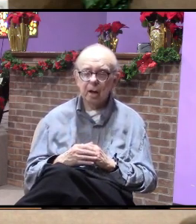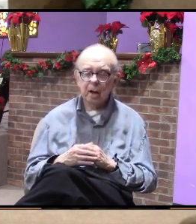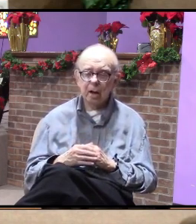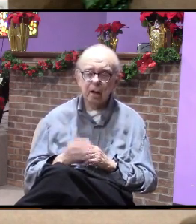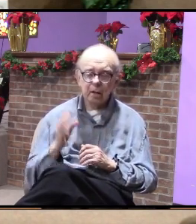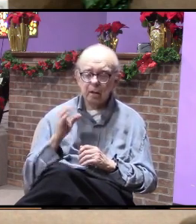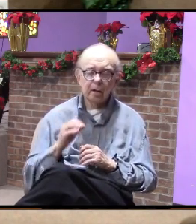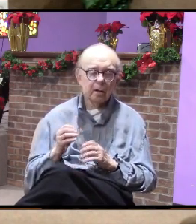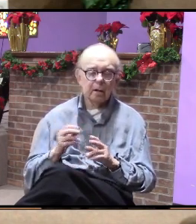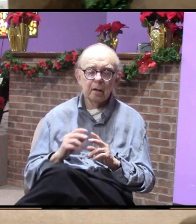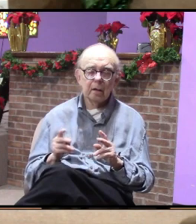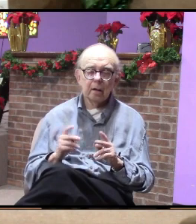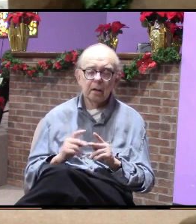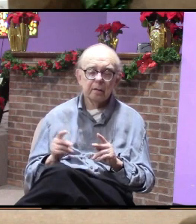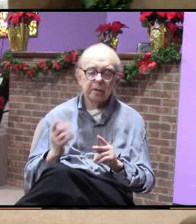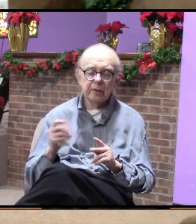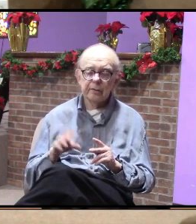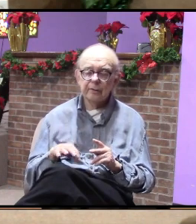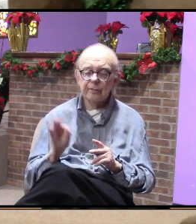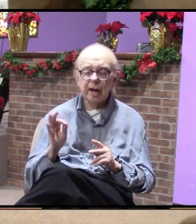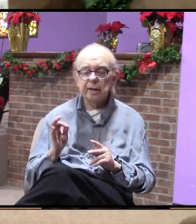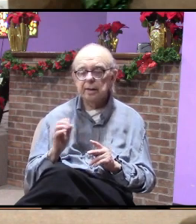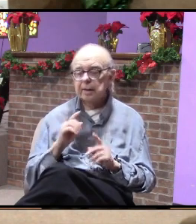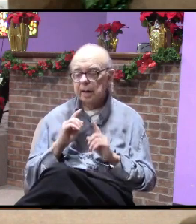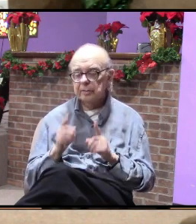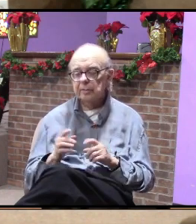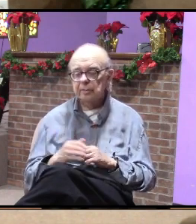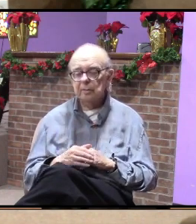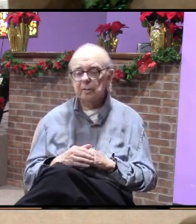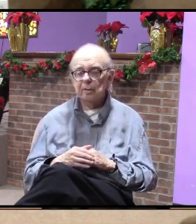searching everywhere else and never finding the answers.